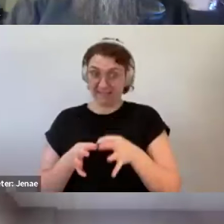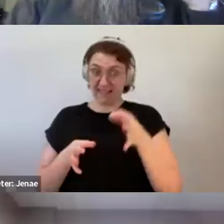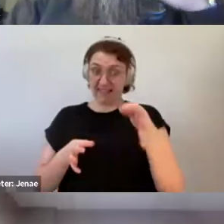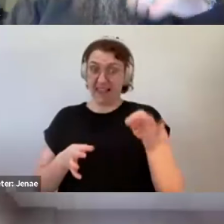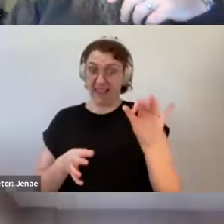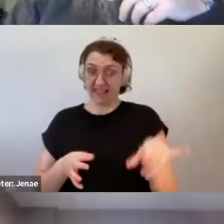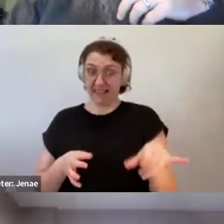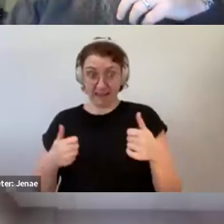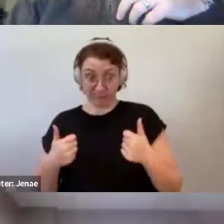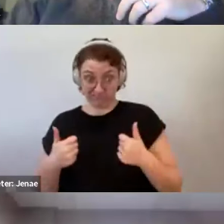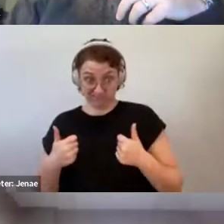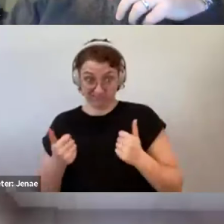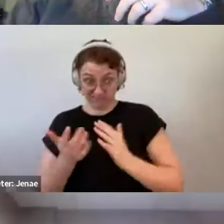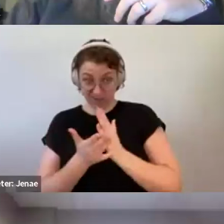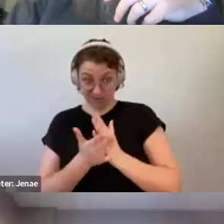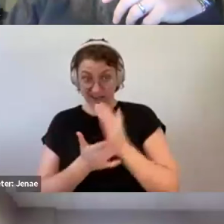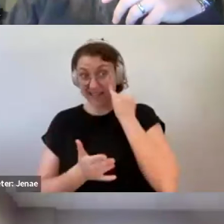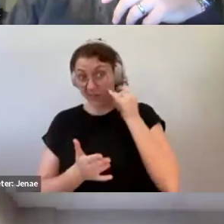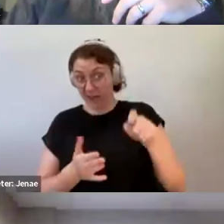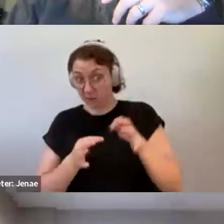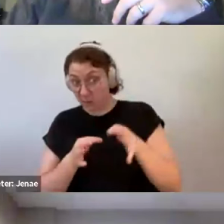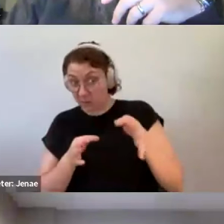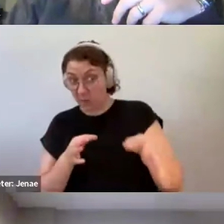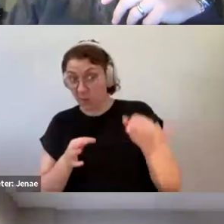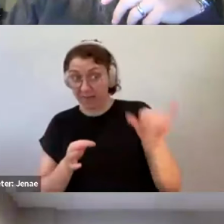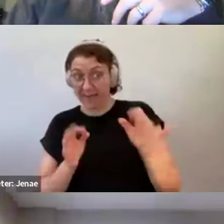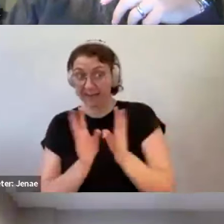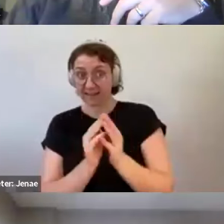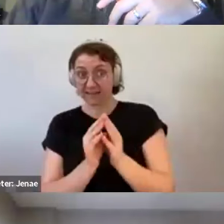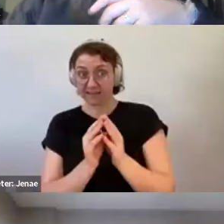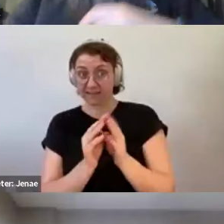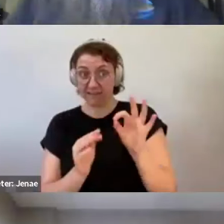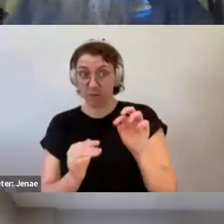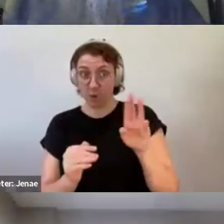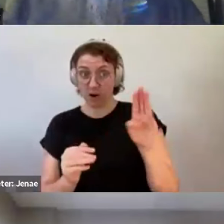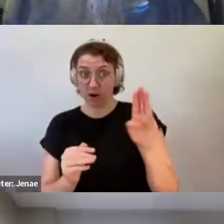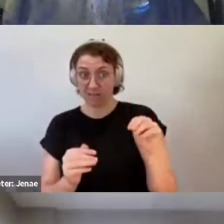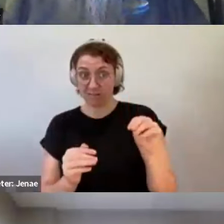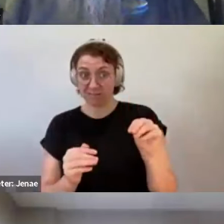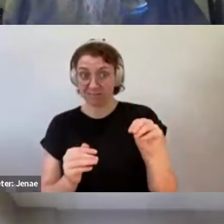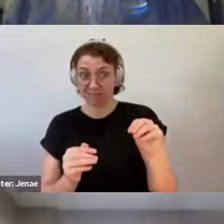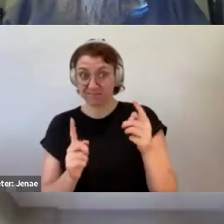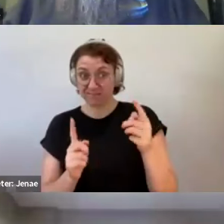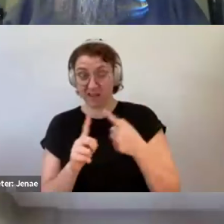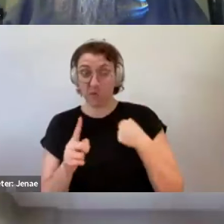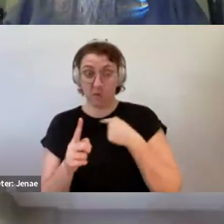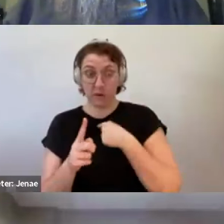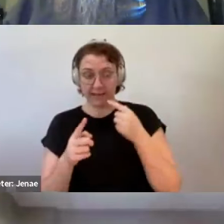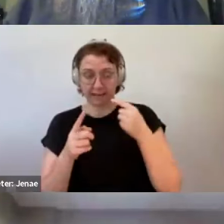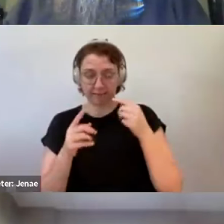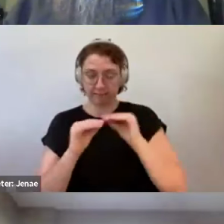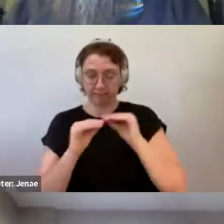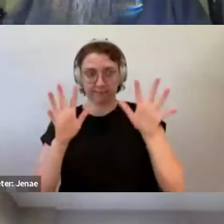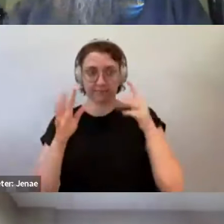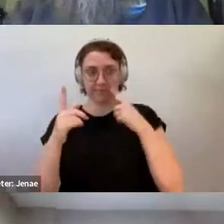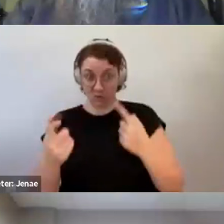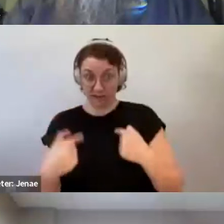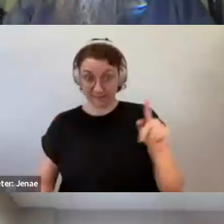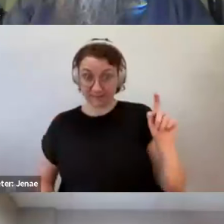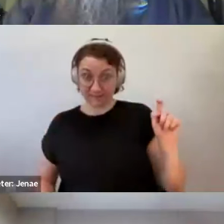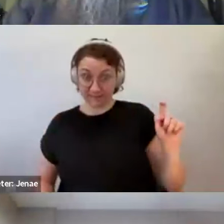providers, are we okay if we have to possibly postpone a vendor forum for a week or two until we get the directives?